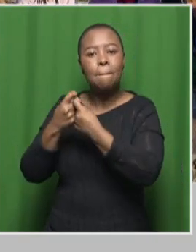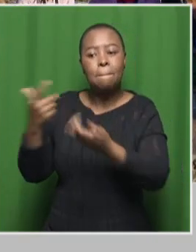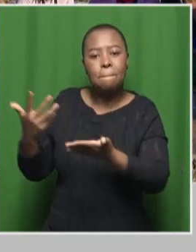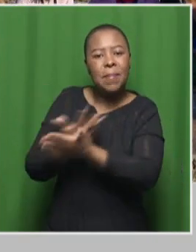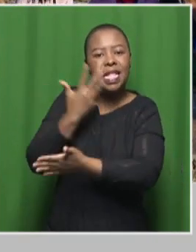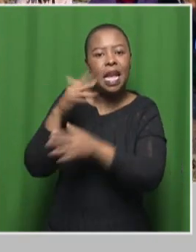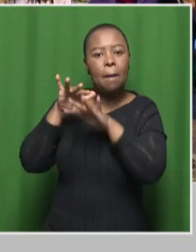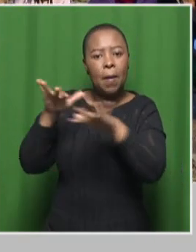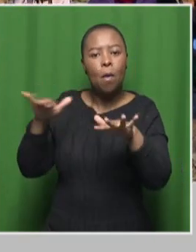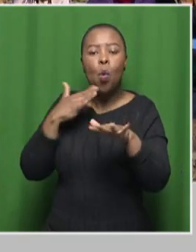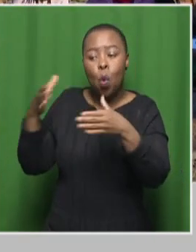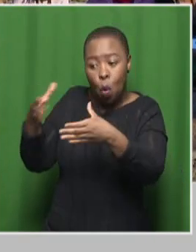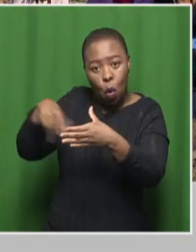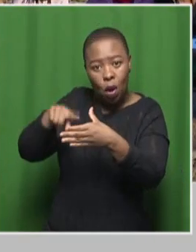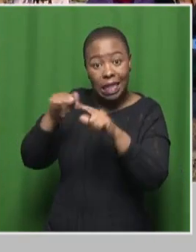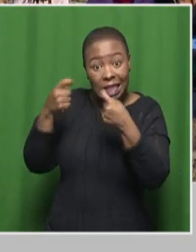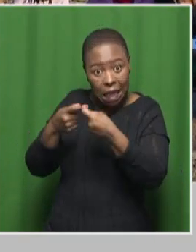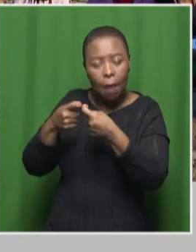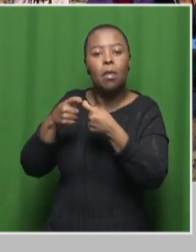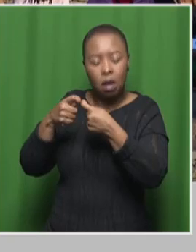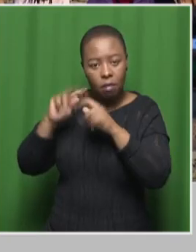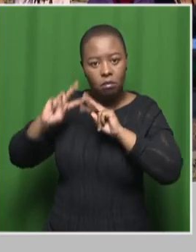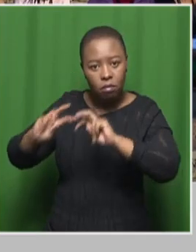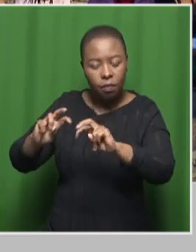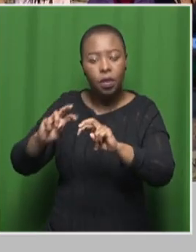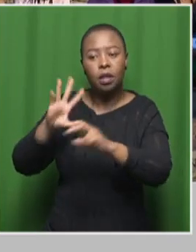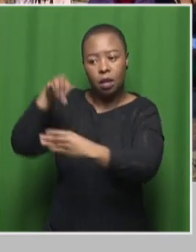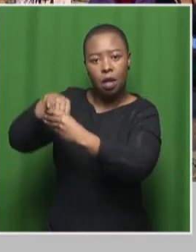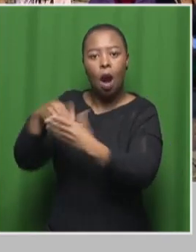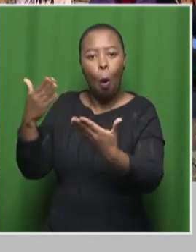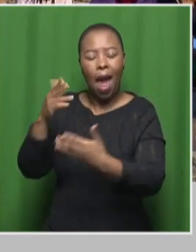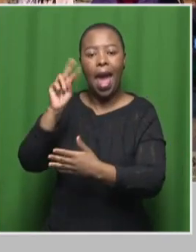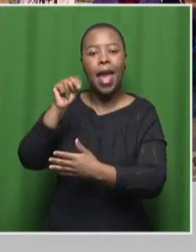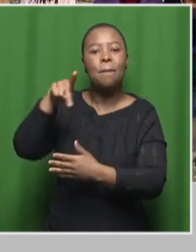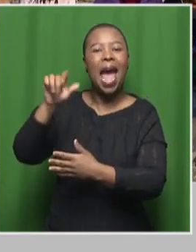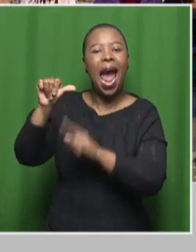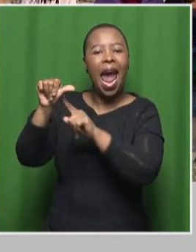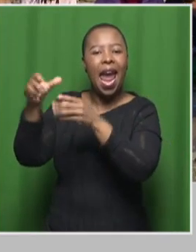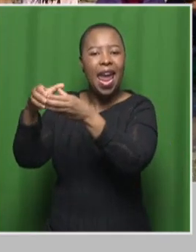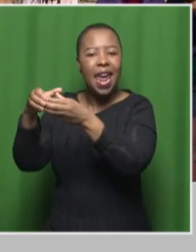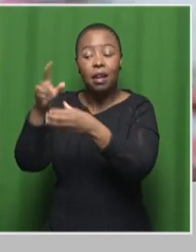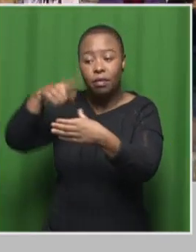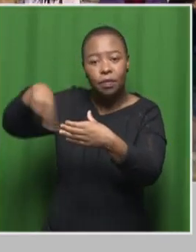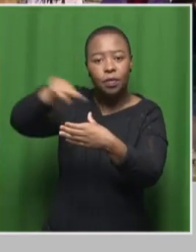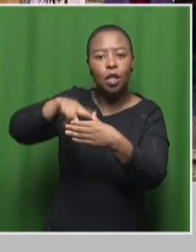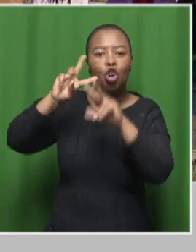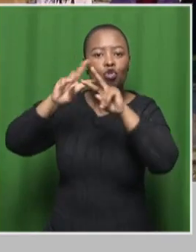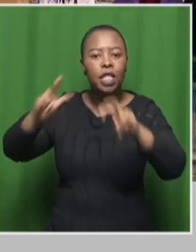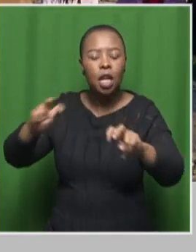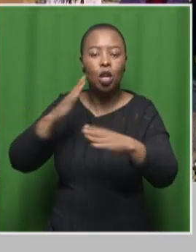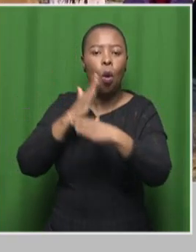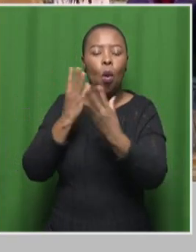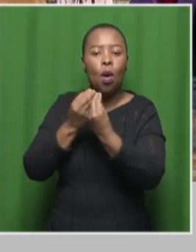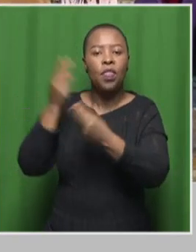is an outfit located within the NPA. They started doing research, of course, working with our South African